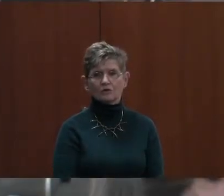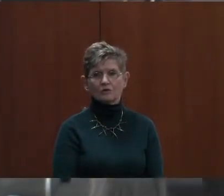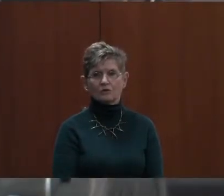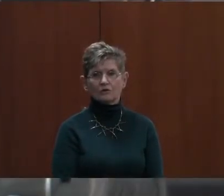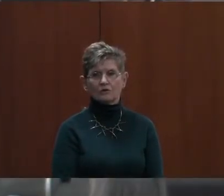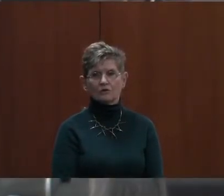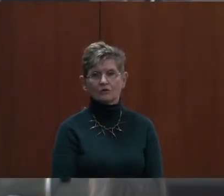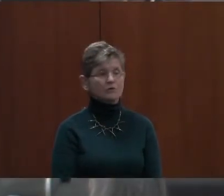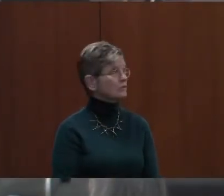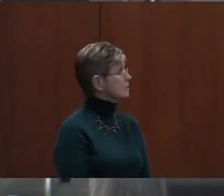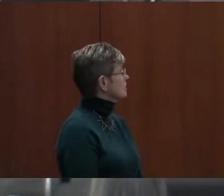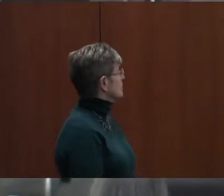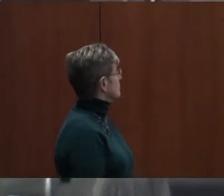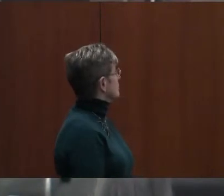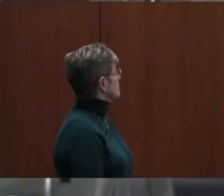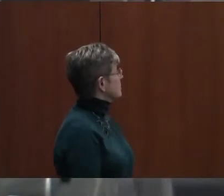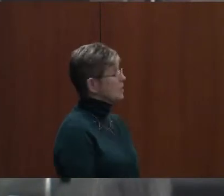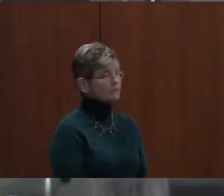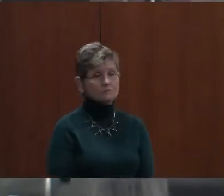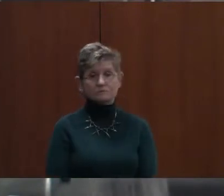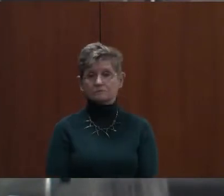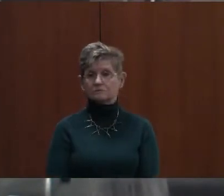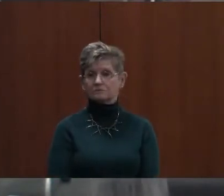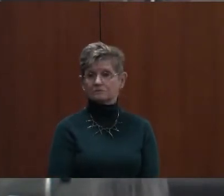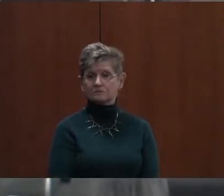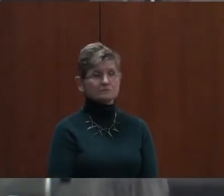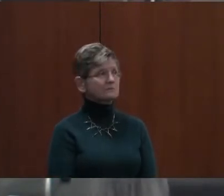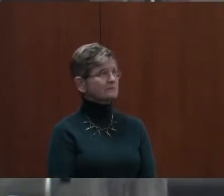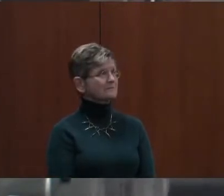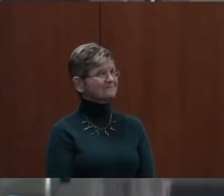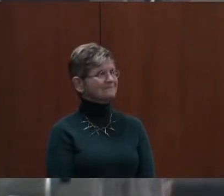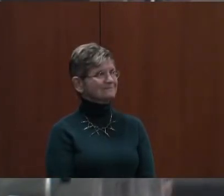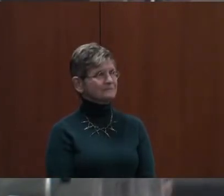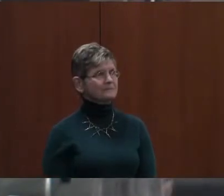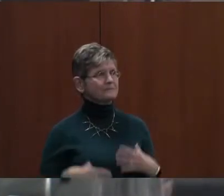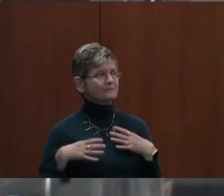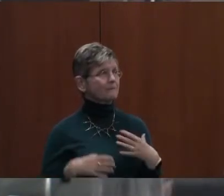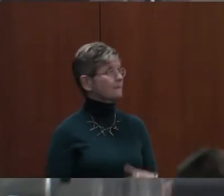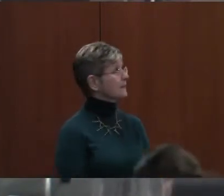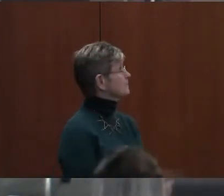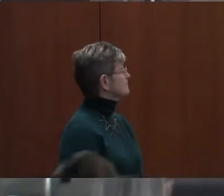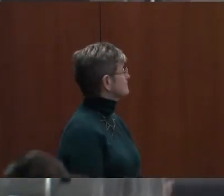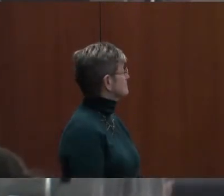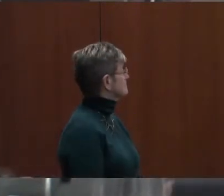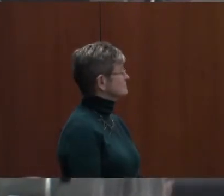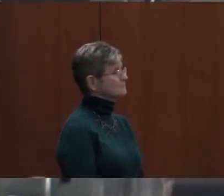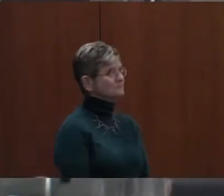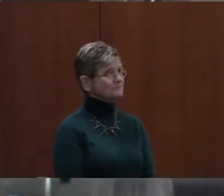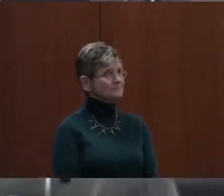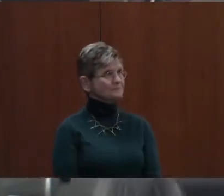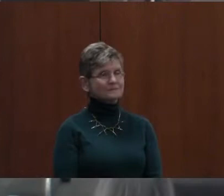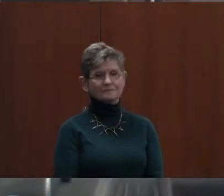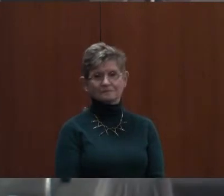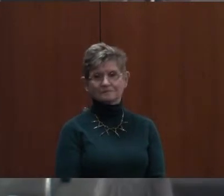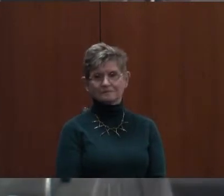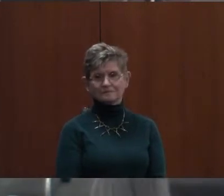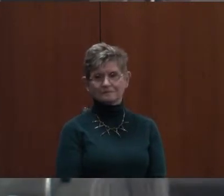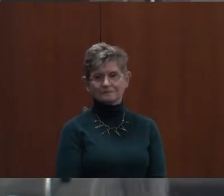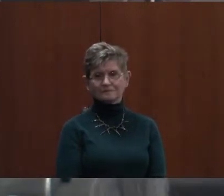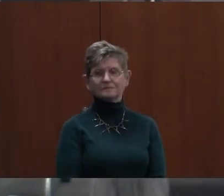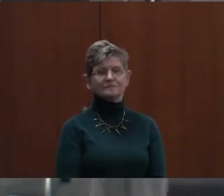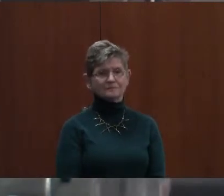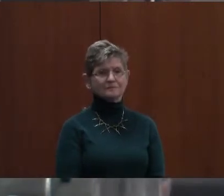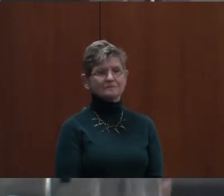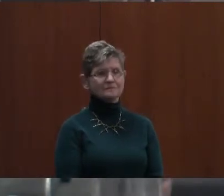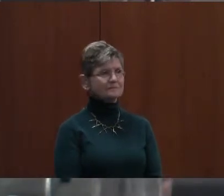for the ESP of the Year. Representing transportation was Christopher Babby, who is a fleet service technician. He's been with us